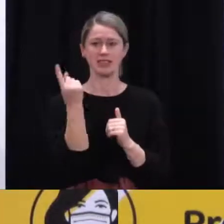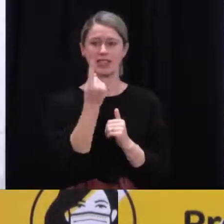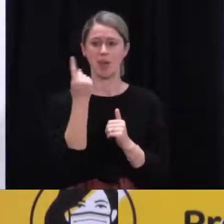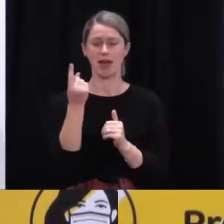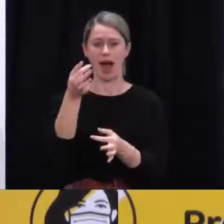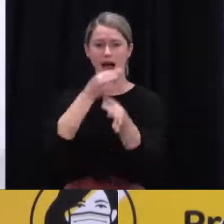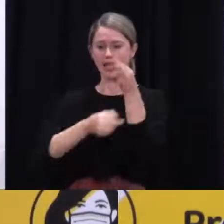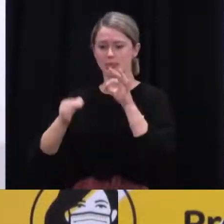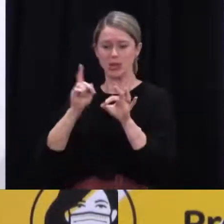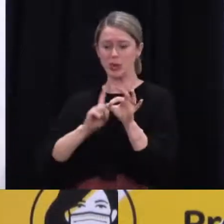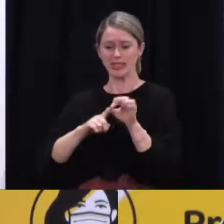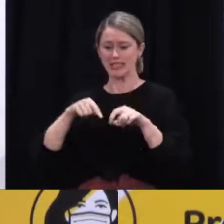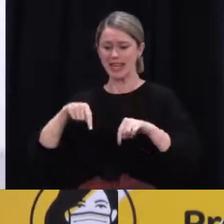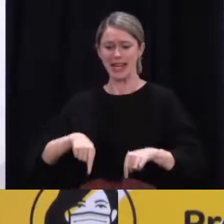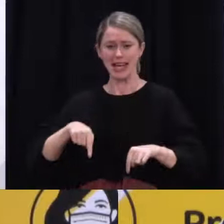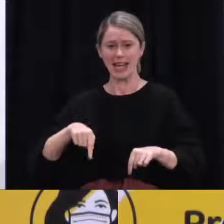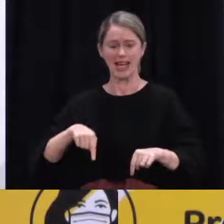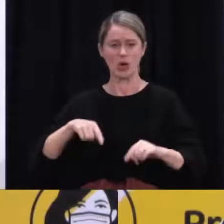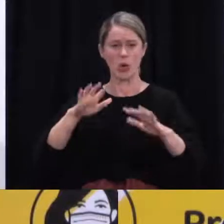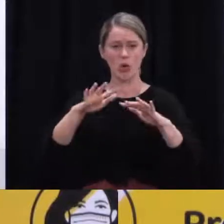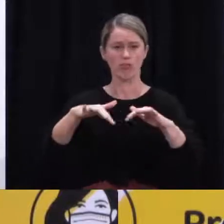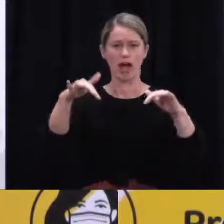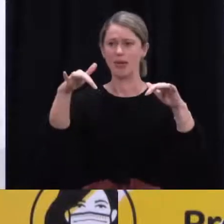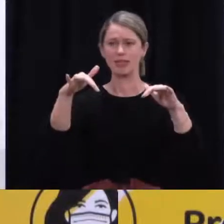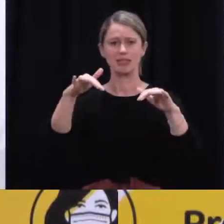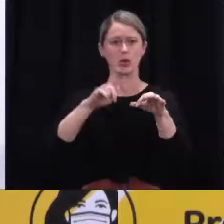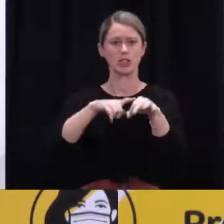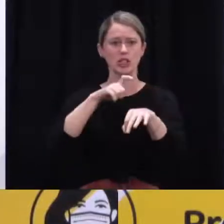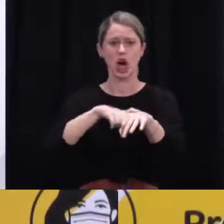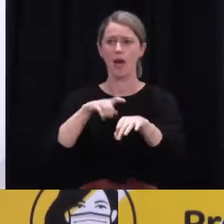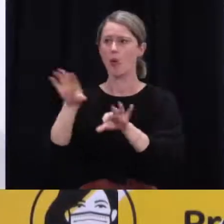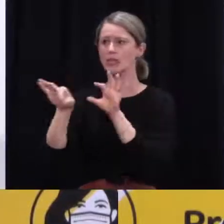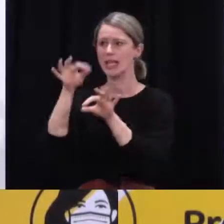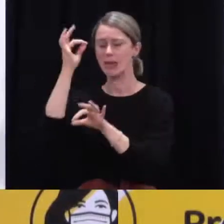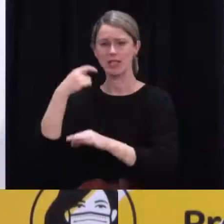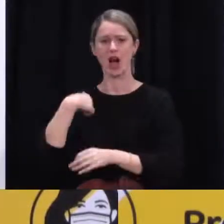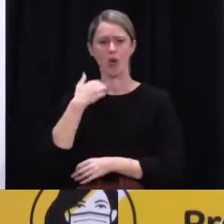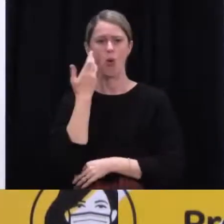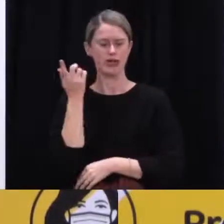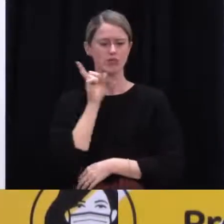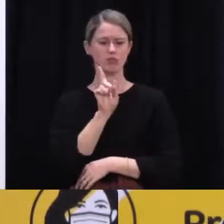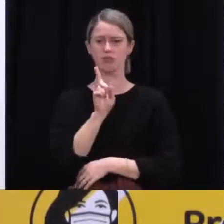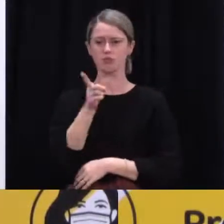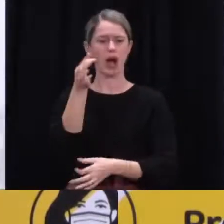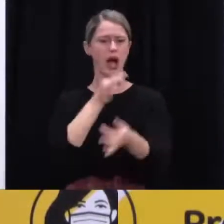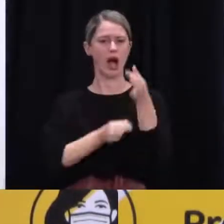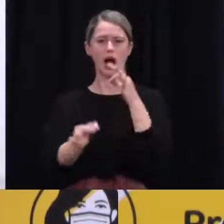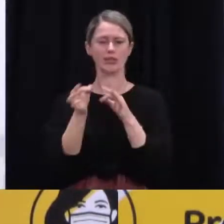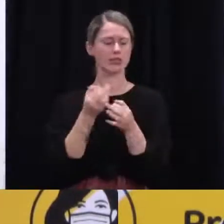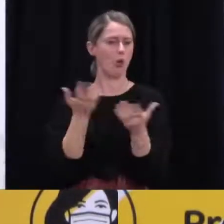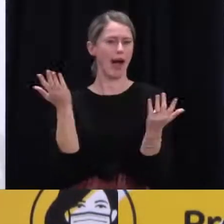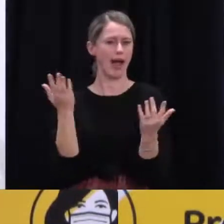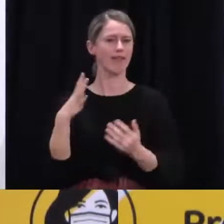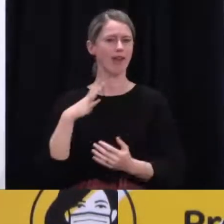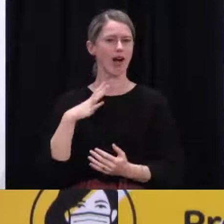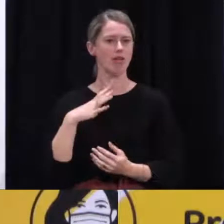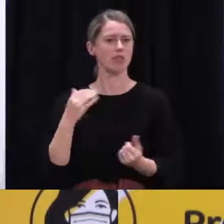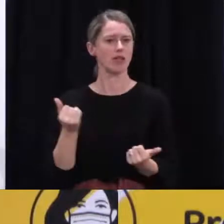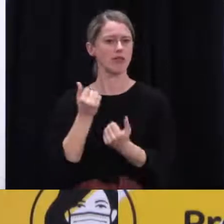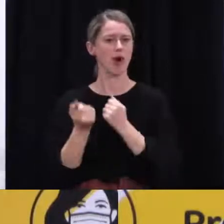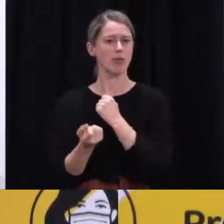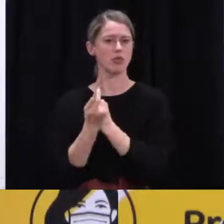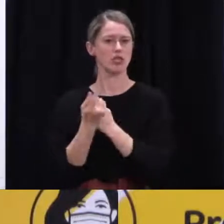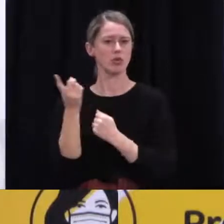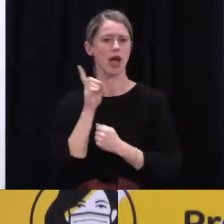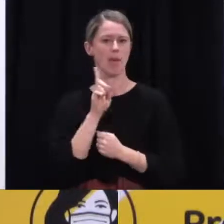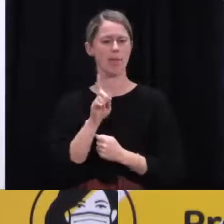to be questioned, whether it's here, whether it's in question time, whether it's at a select committee. I try and make myself available for as many of those opportunities